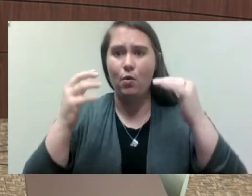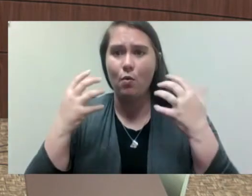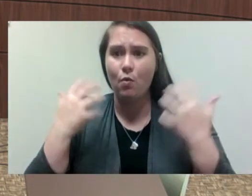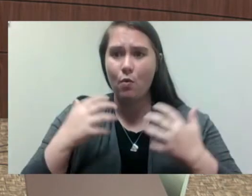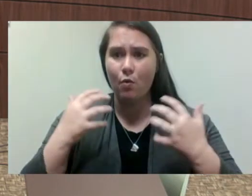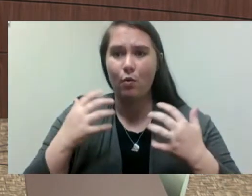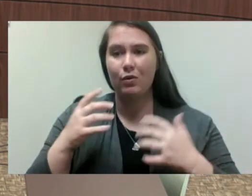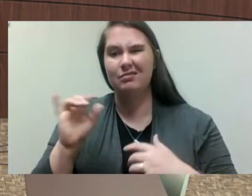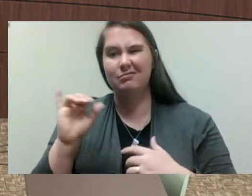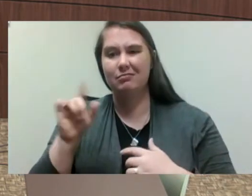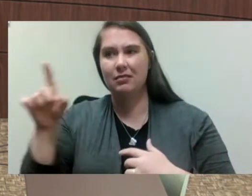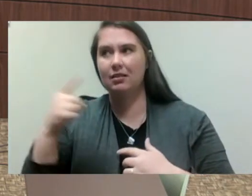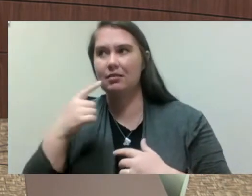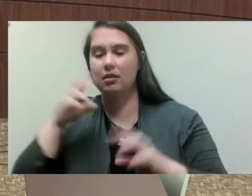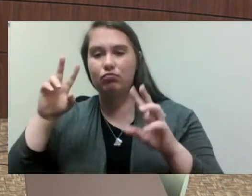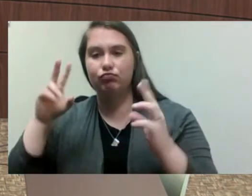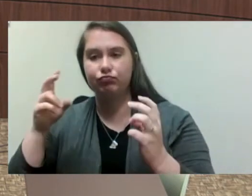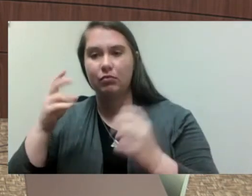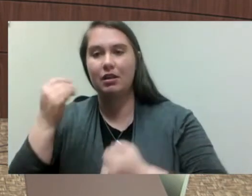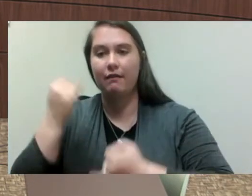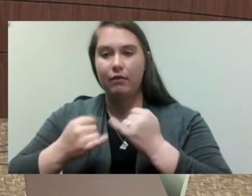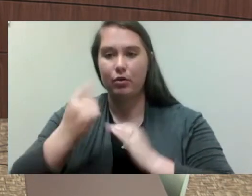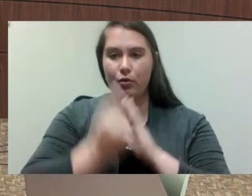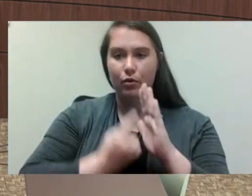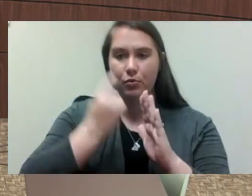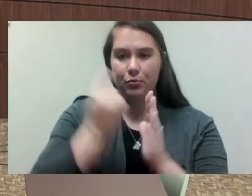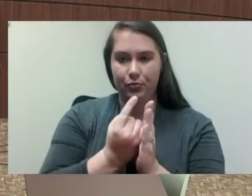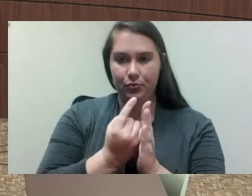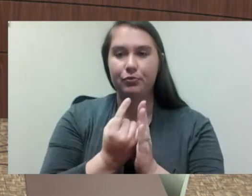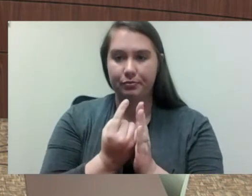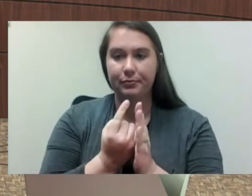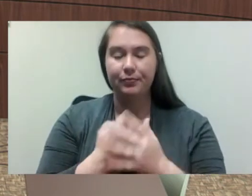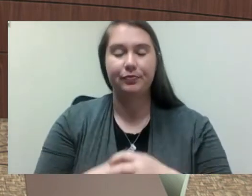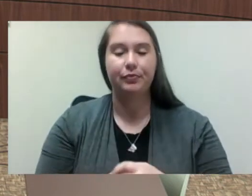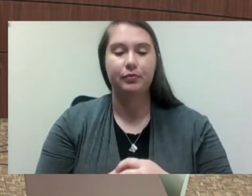hour. And in the end,